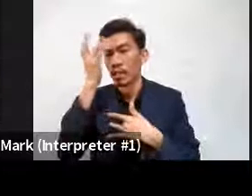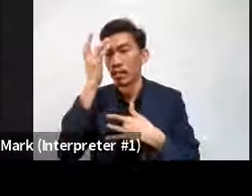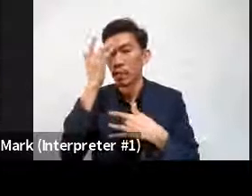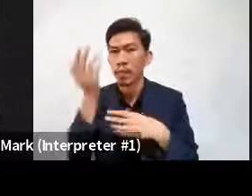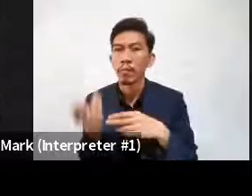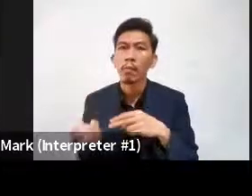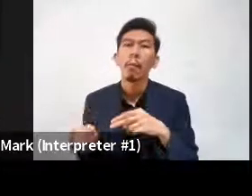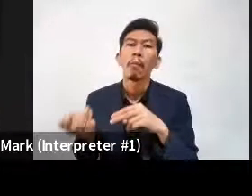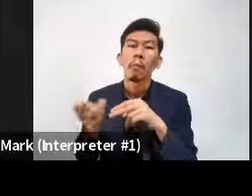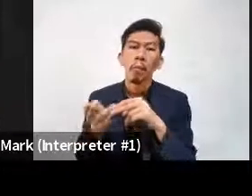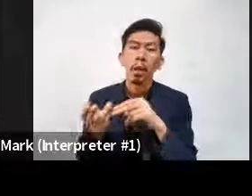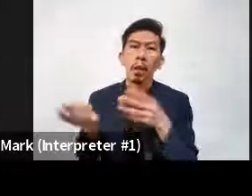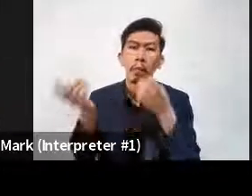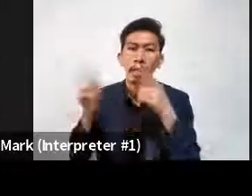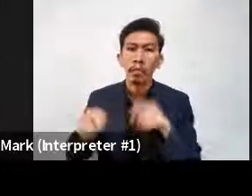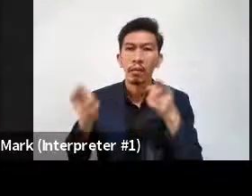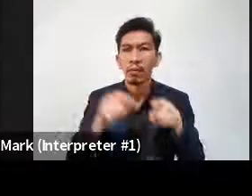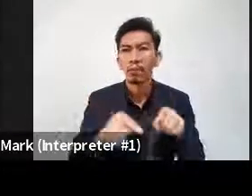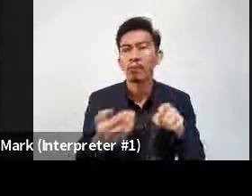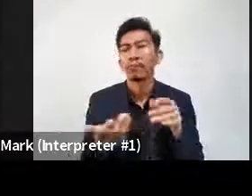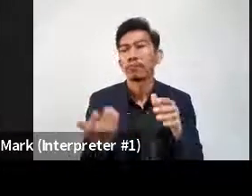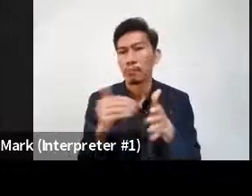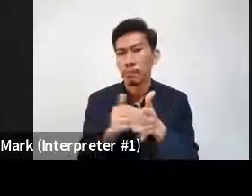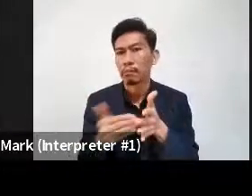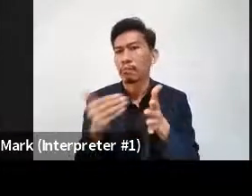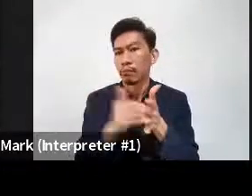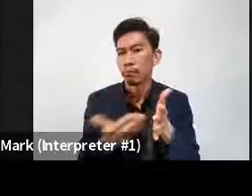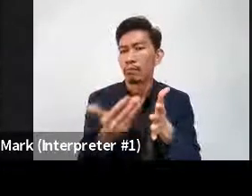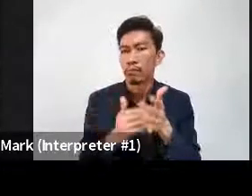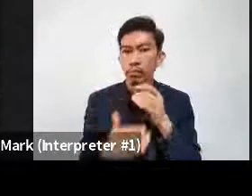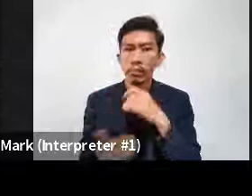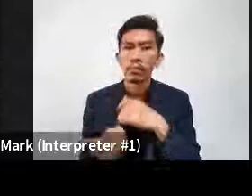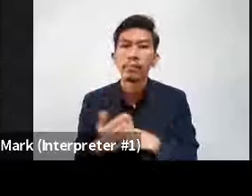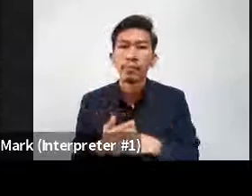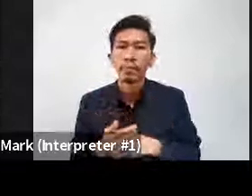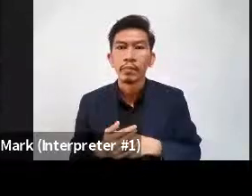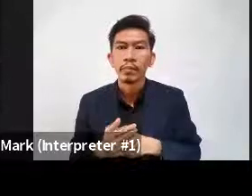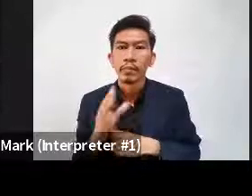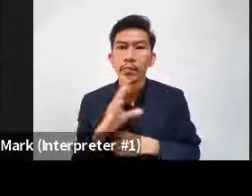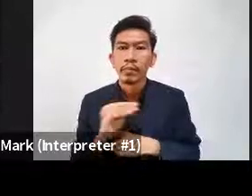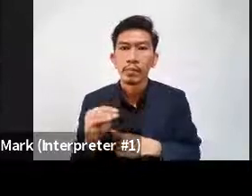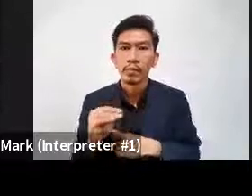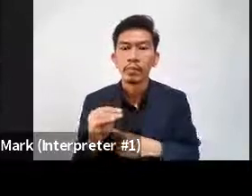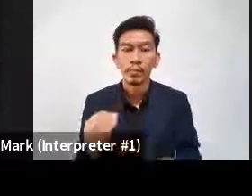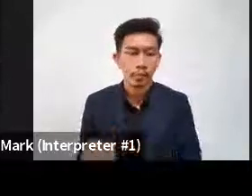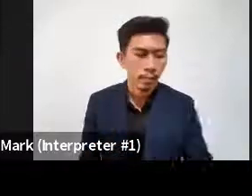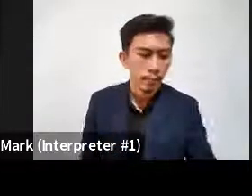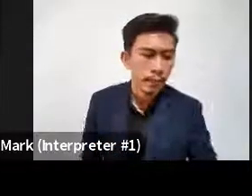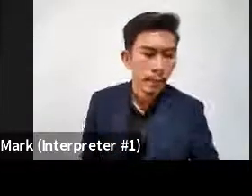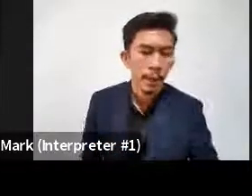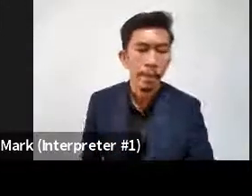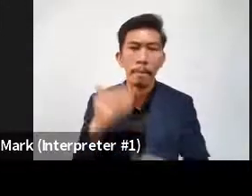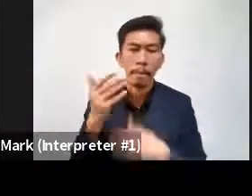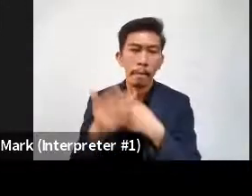progression, with expected concomitant reduction in survival rates. Gains in progress over the